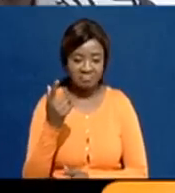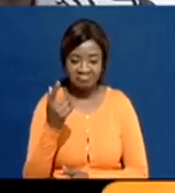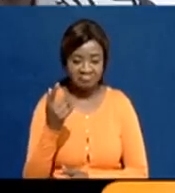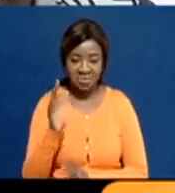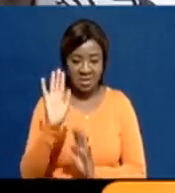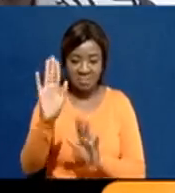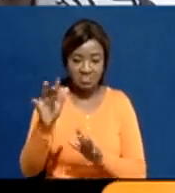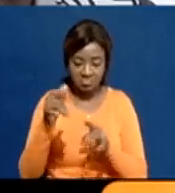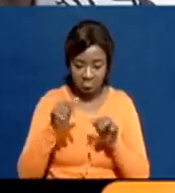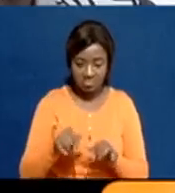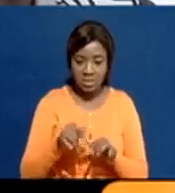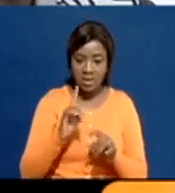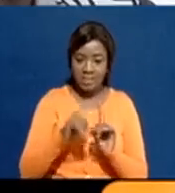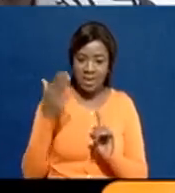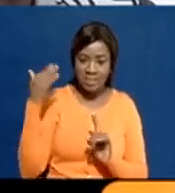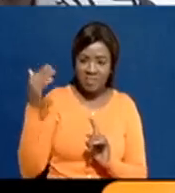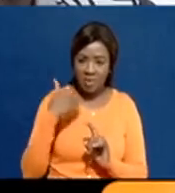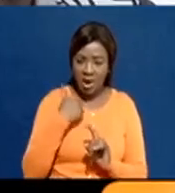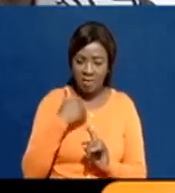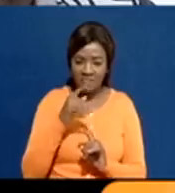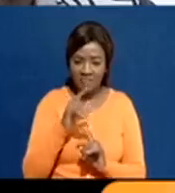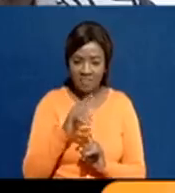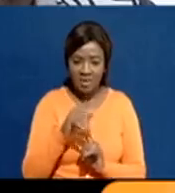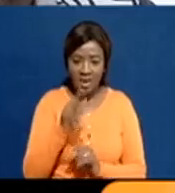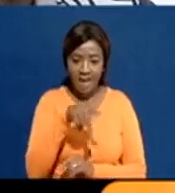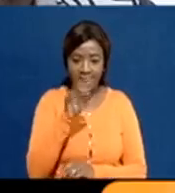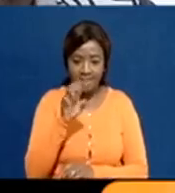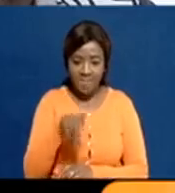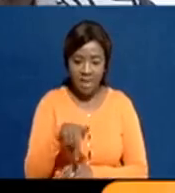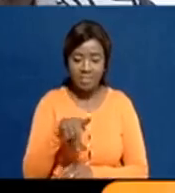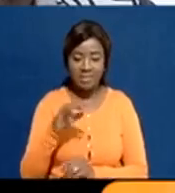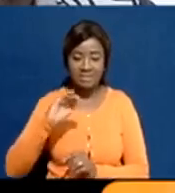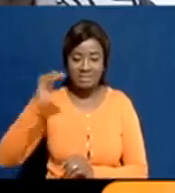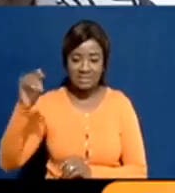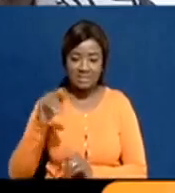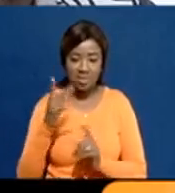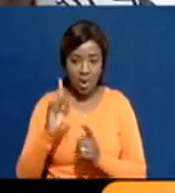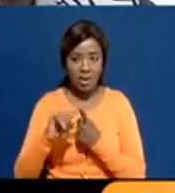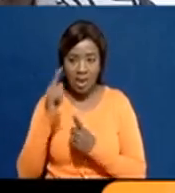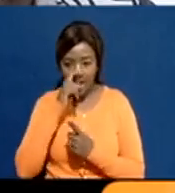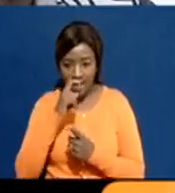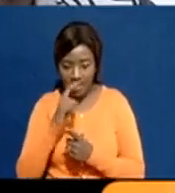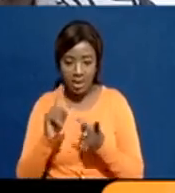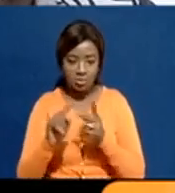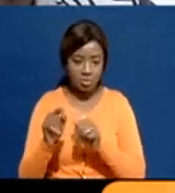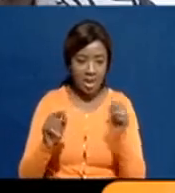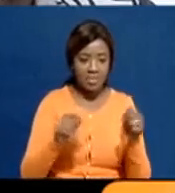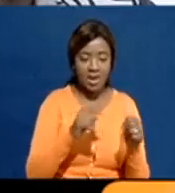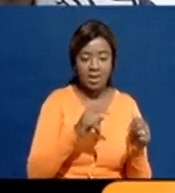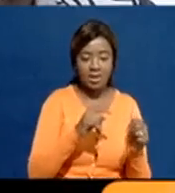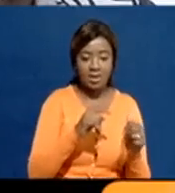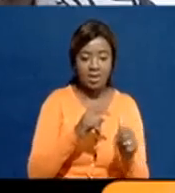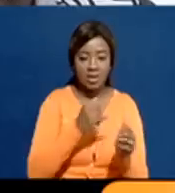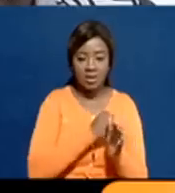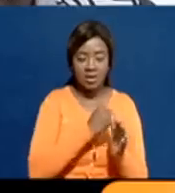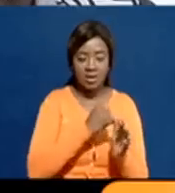at that time, we didn't have the PET CT. There's a PET CT now at Aga Khan, and I think there's one at Kenyatta, I'm not sure. Mm-hmm. So we didn't have any here.